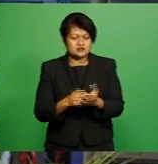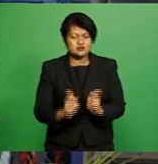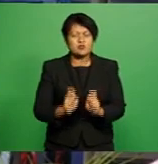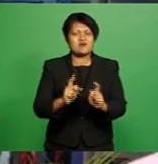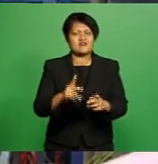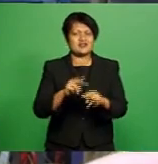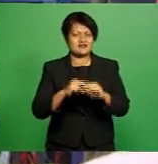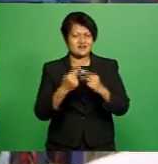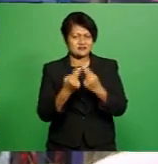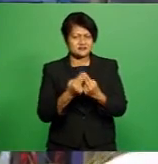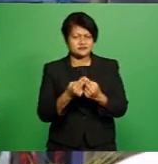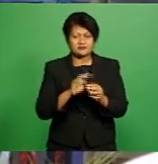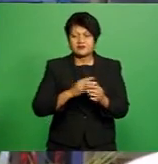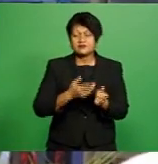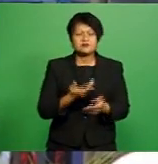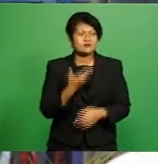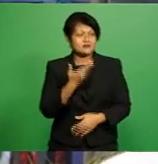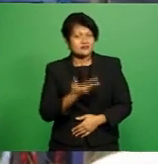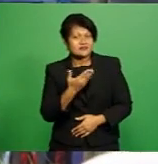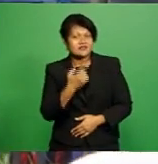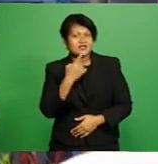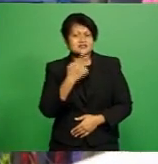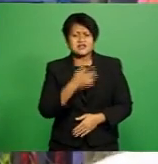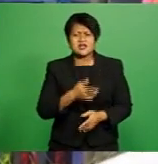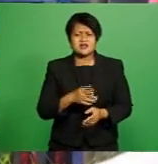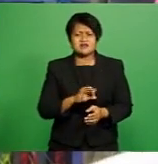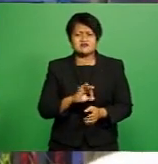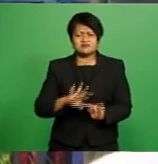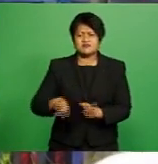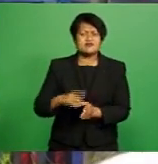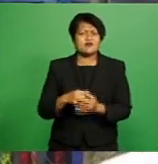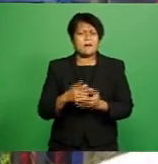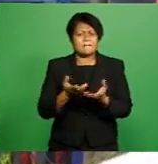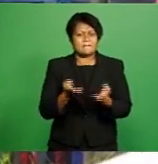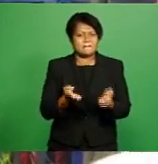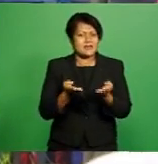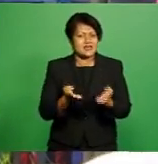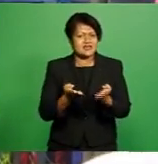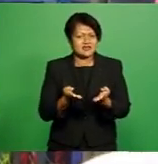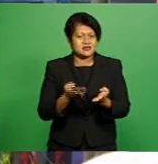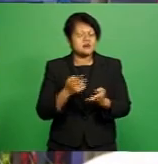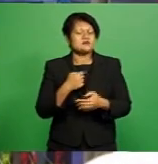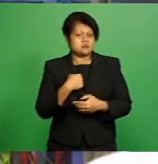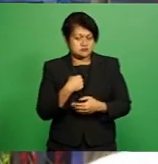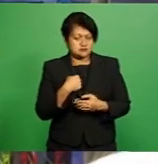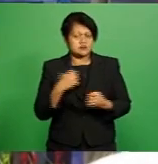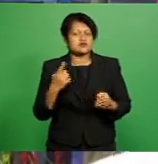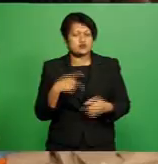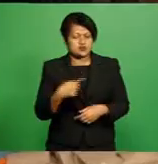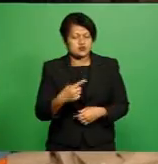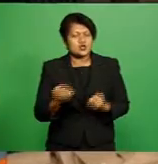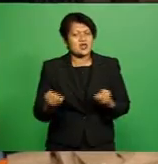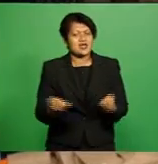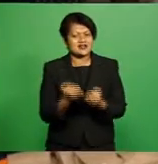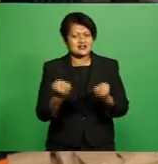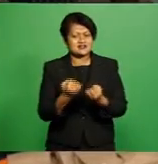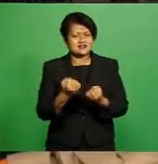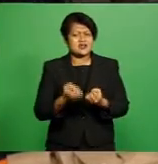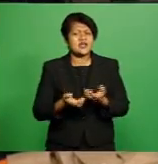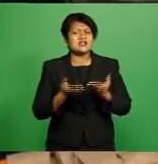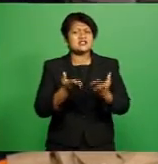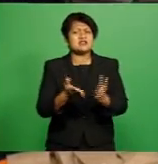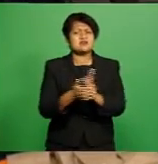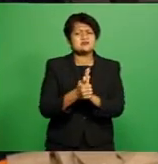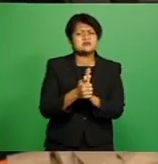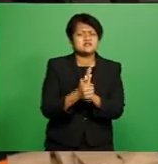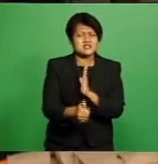them baking and cooking, also motivating them and encouraging them, and also trying to give them some skills. Also